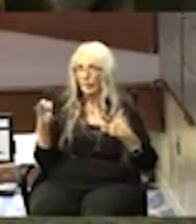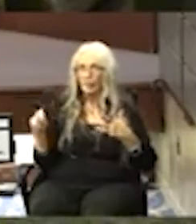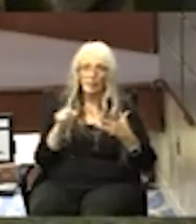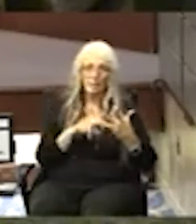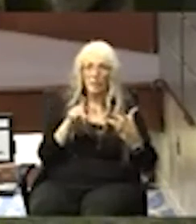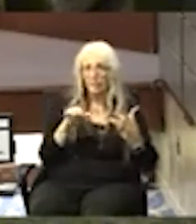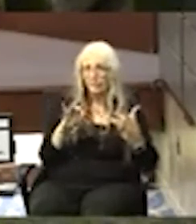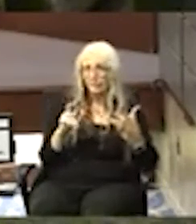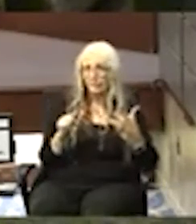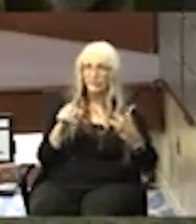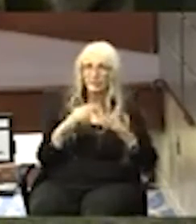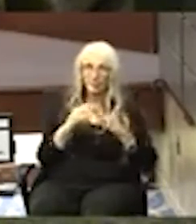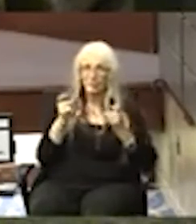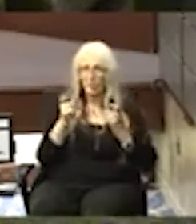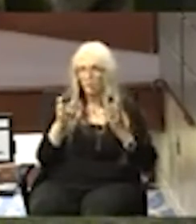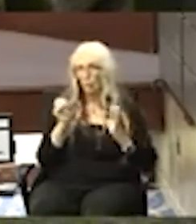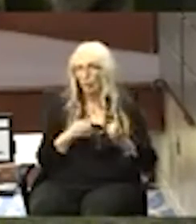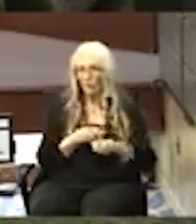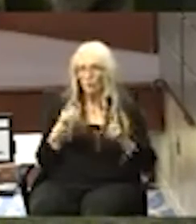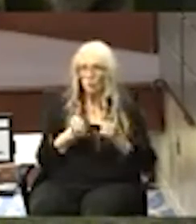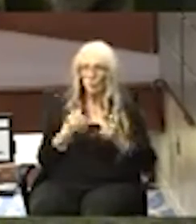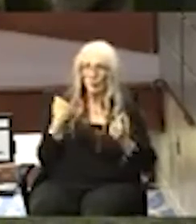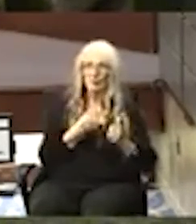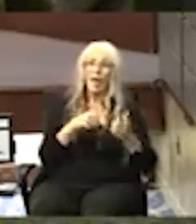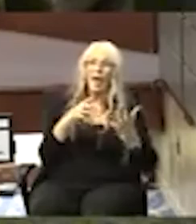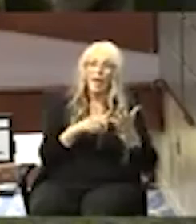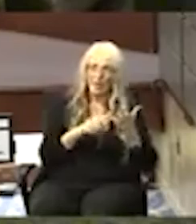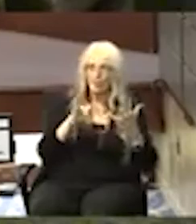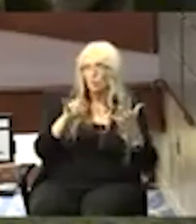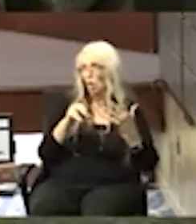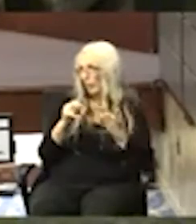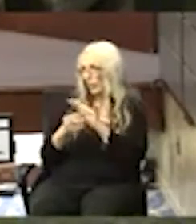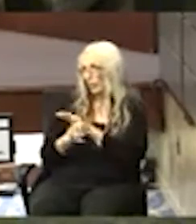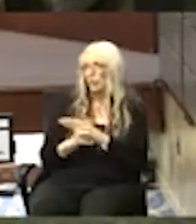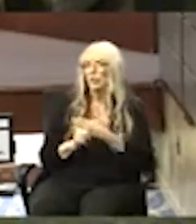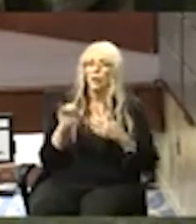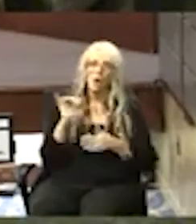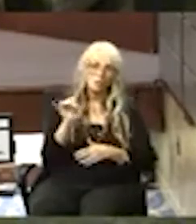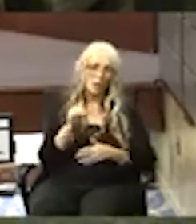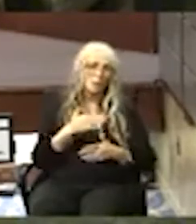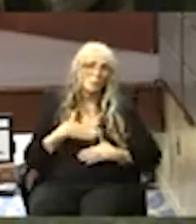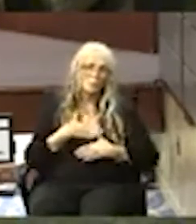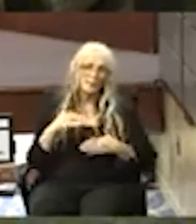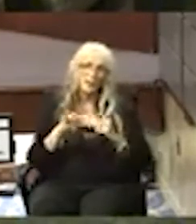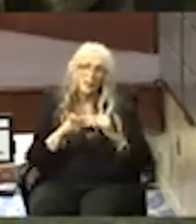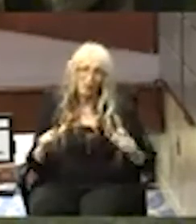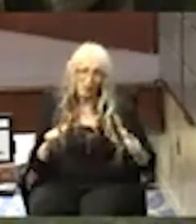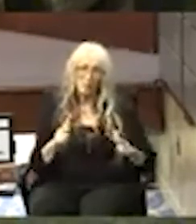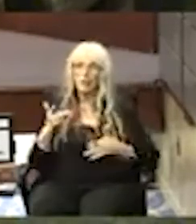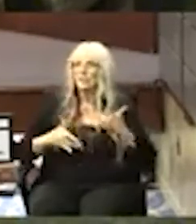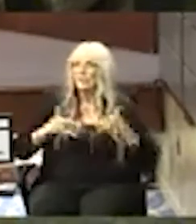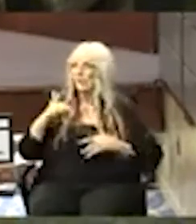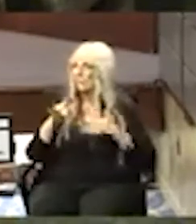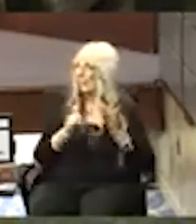from the city manager's office that has been there with us, and Jonathan as well. I appreciate it all. I'm real excited about this. I don't know if you